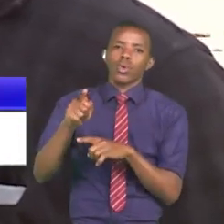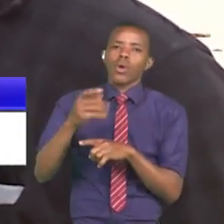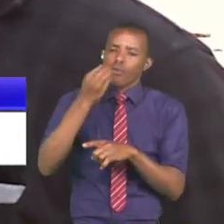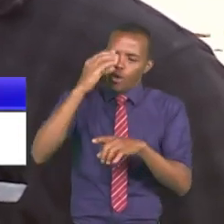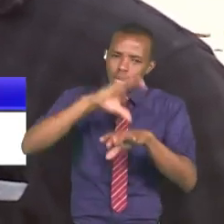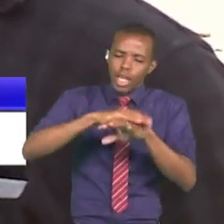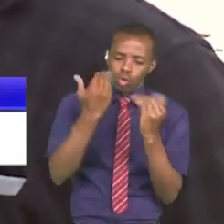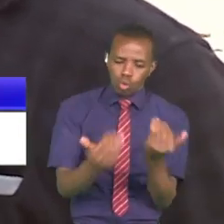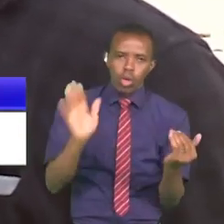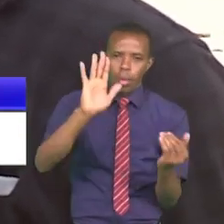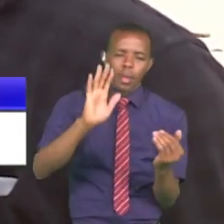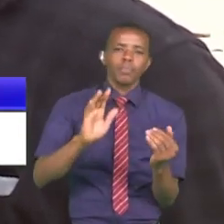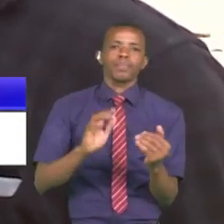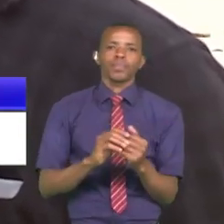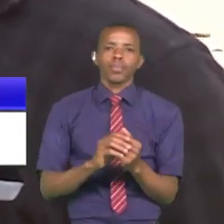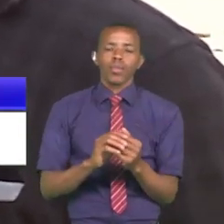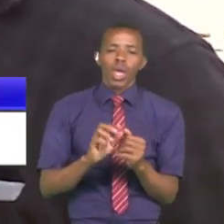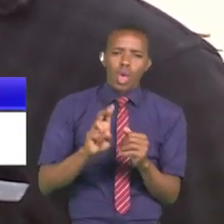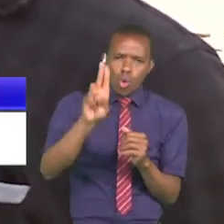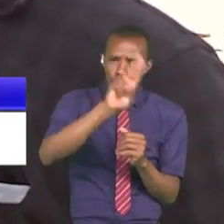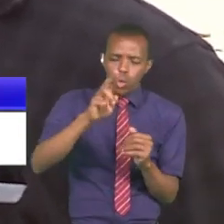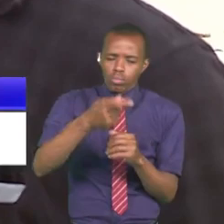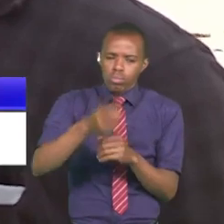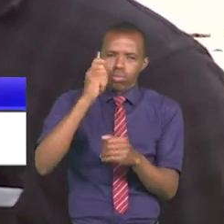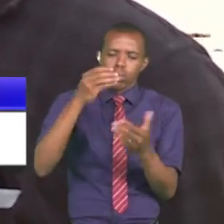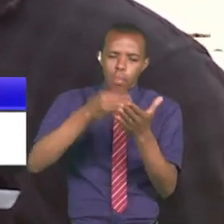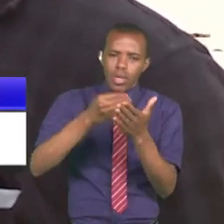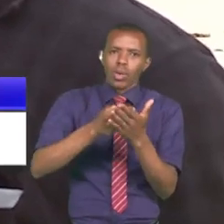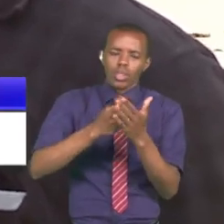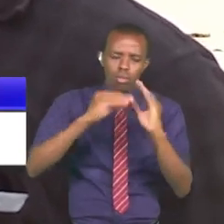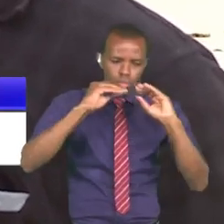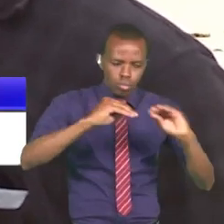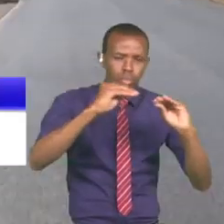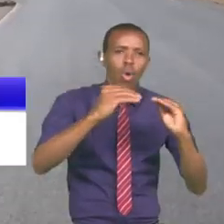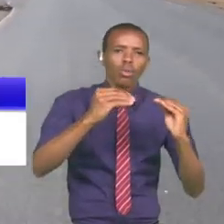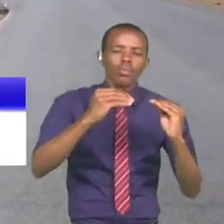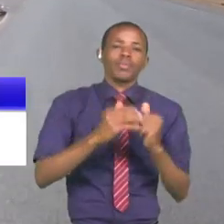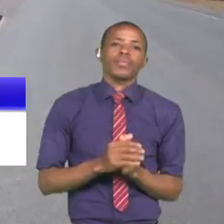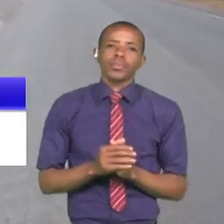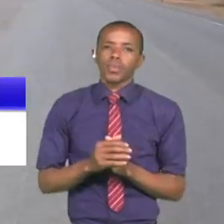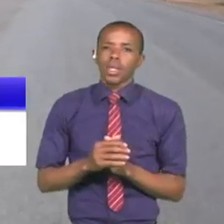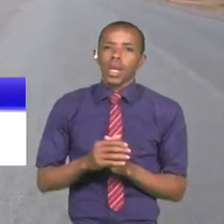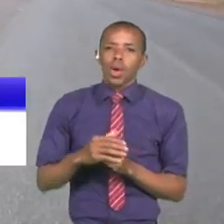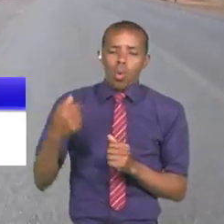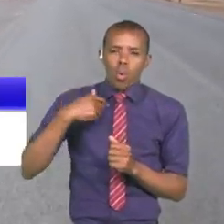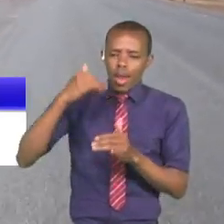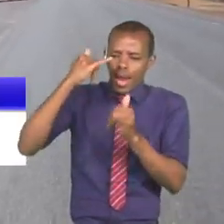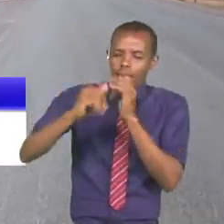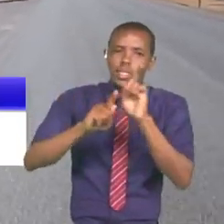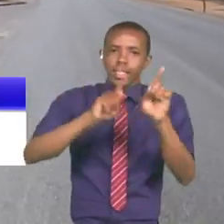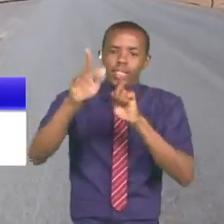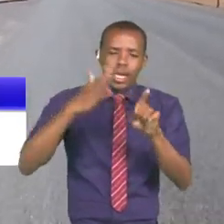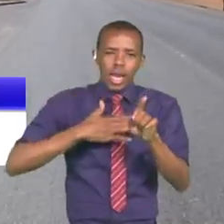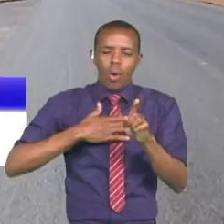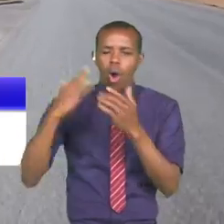chakula cha watoto wao. Wanatumia ule uvuvi kupata pesa za kufundisha watoto wao ama kwenda shule. As we wrap up our journey,